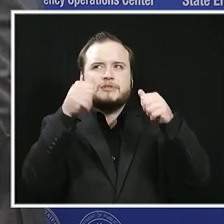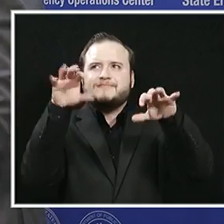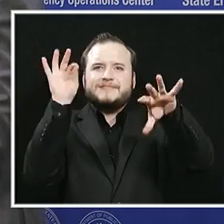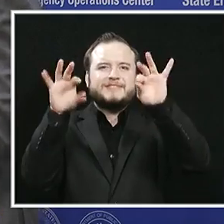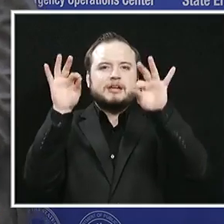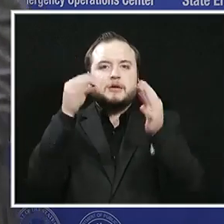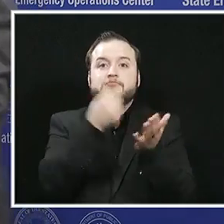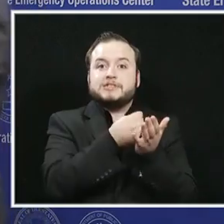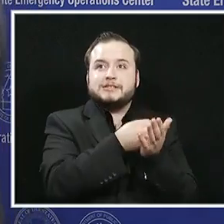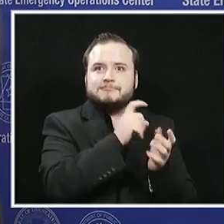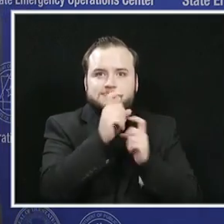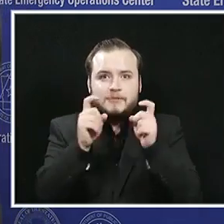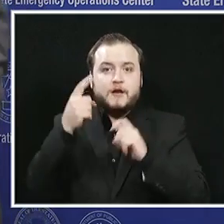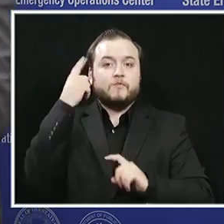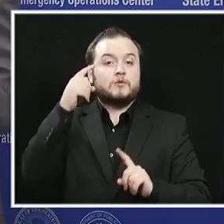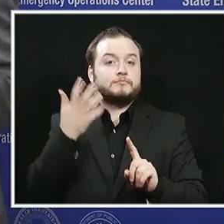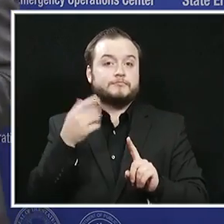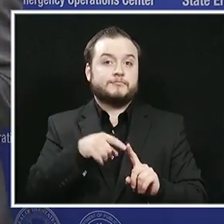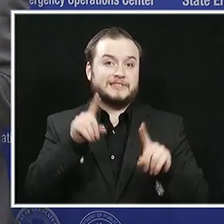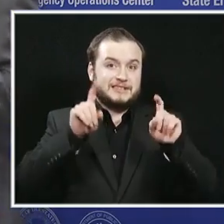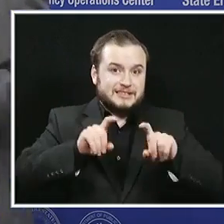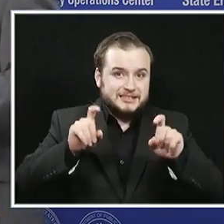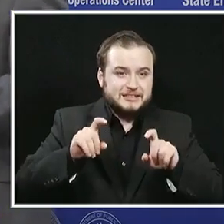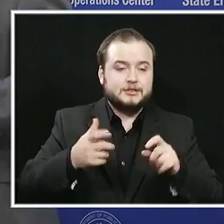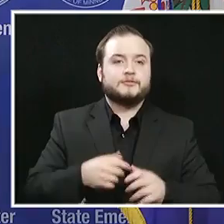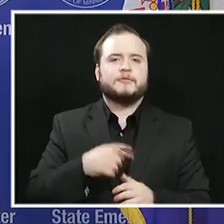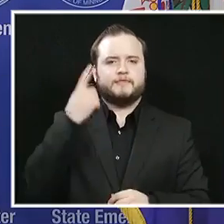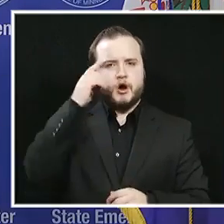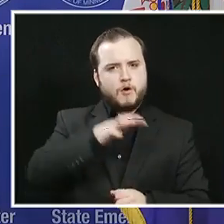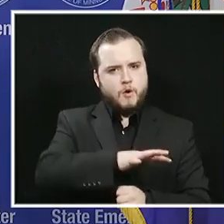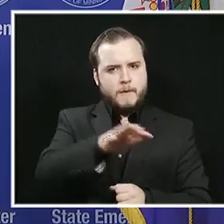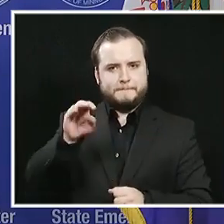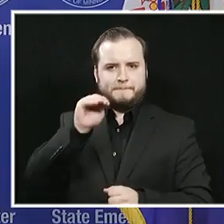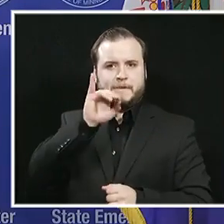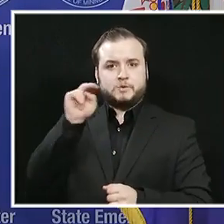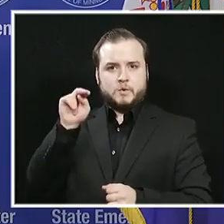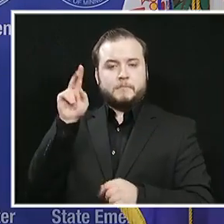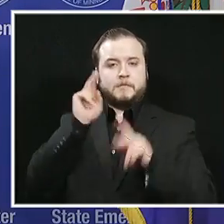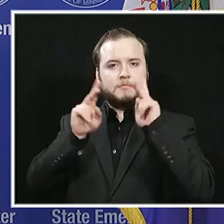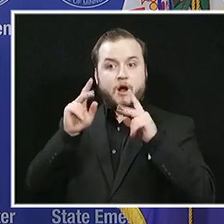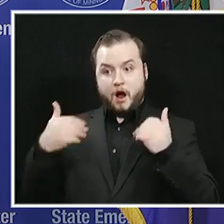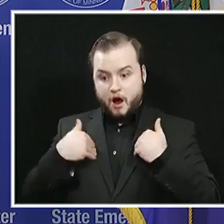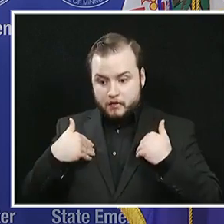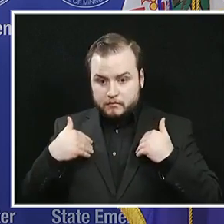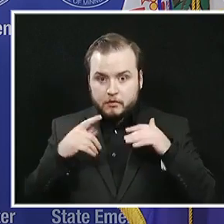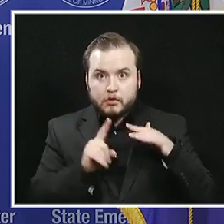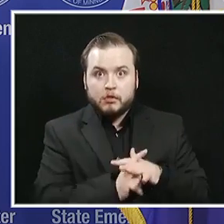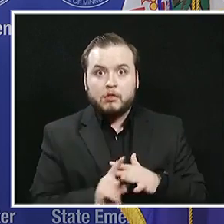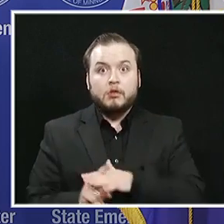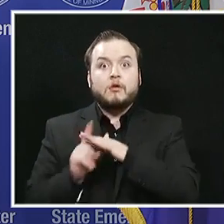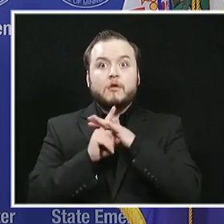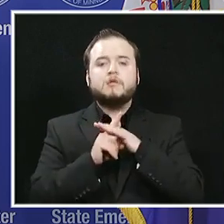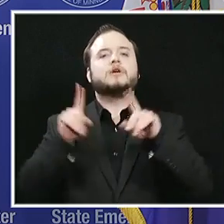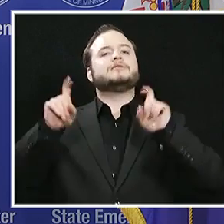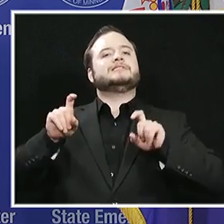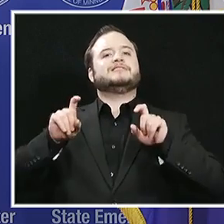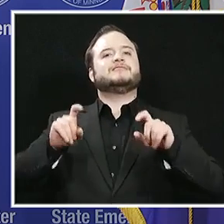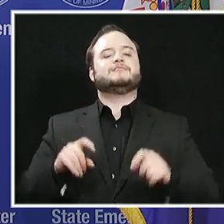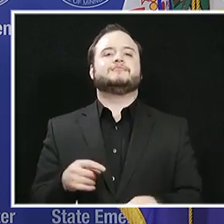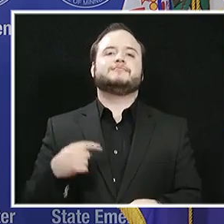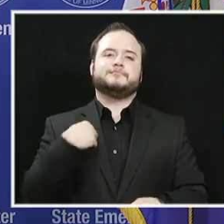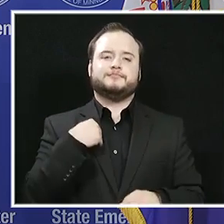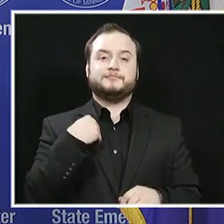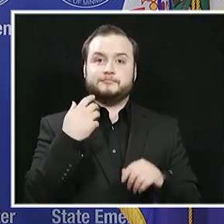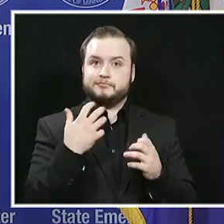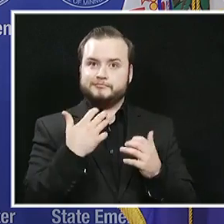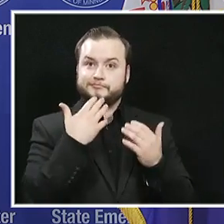will allow us to test every symptomatic Minnesotan. I'd also like to give thanks to the administration, to Vice President Pence and President Trump. When they were there, when